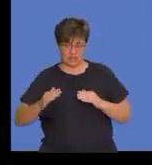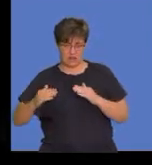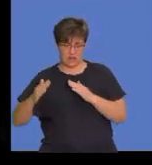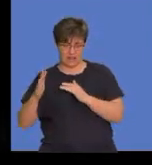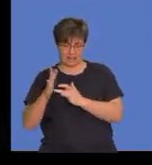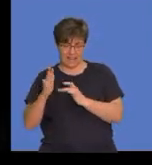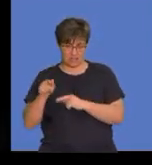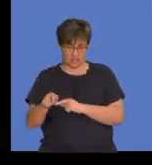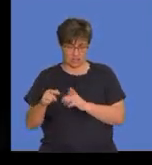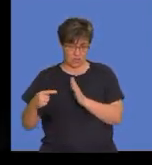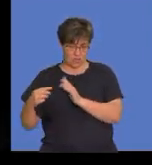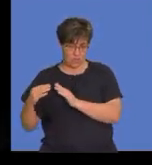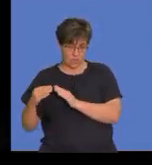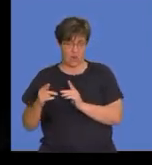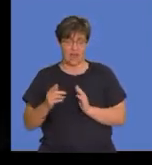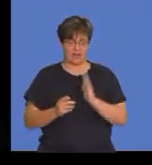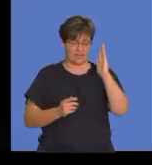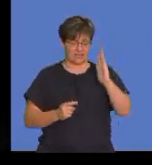this triangle.